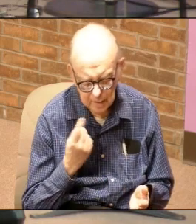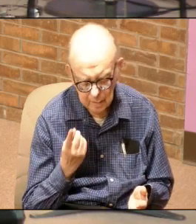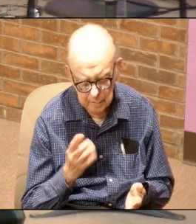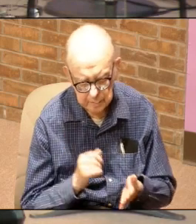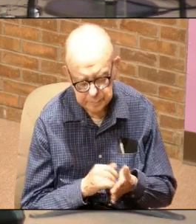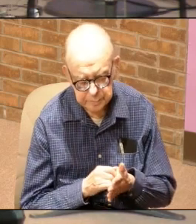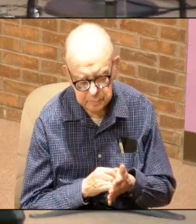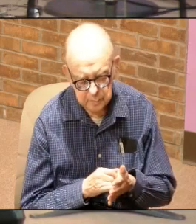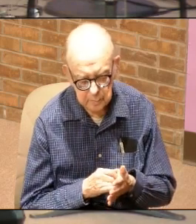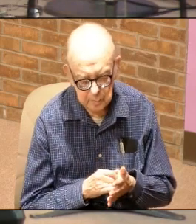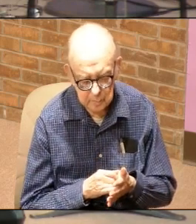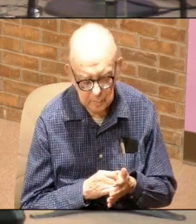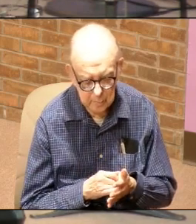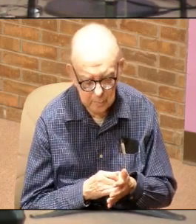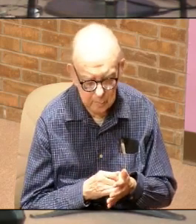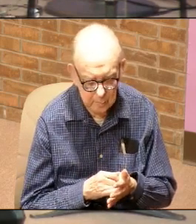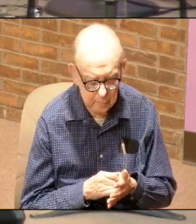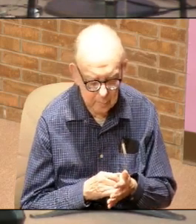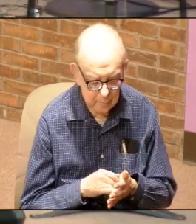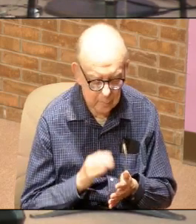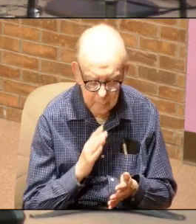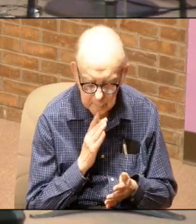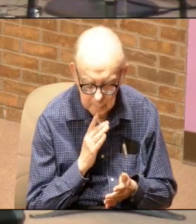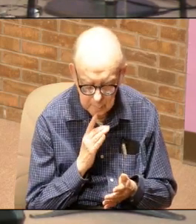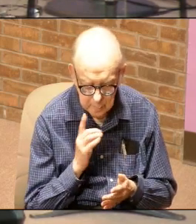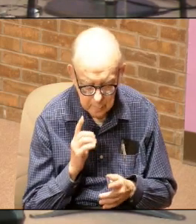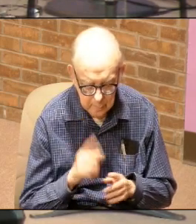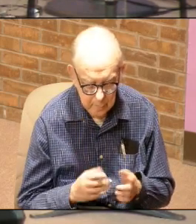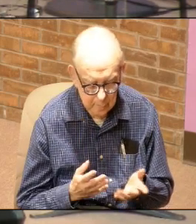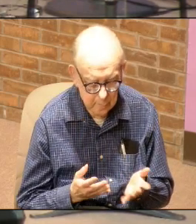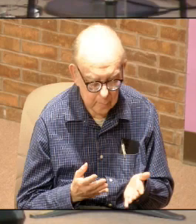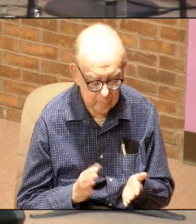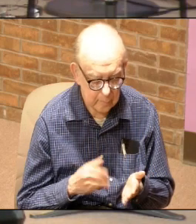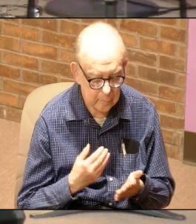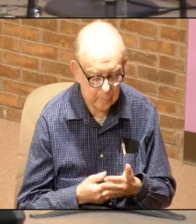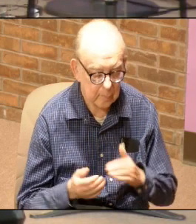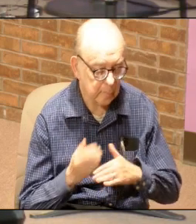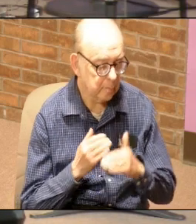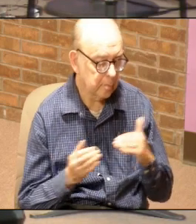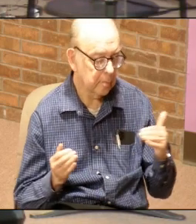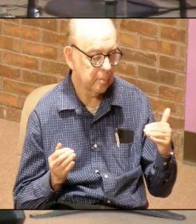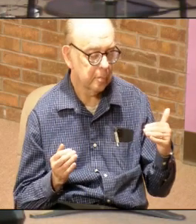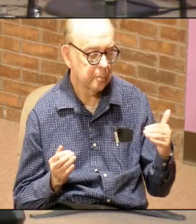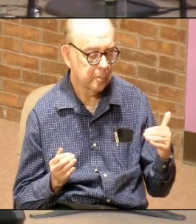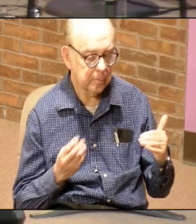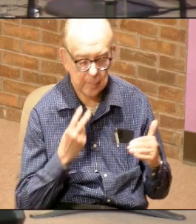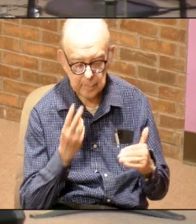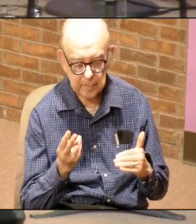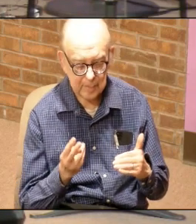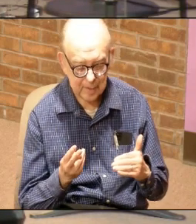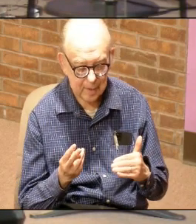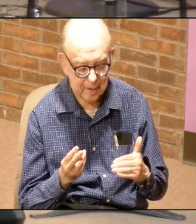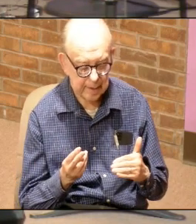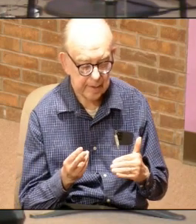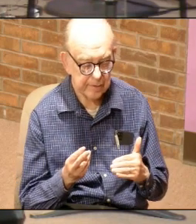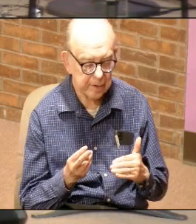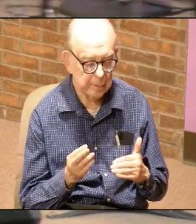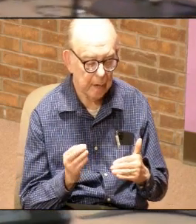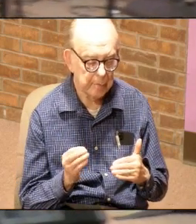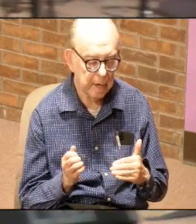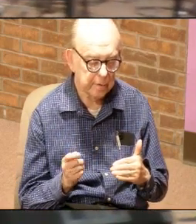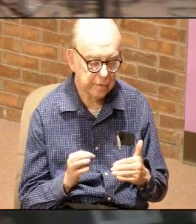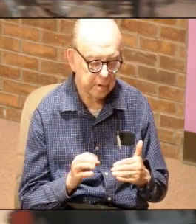this. We all talk about, I can't wait till I get to heaven to see my mansion that he's built.